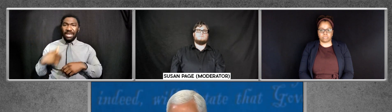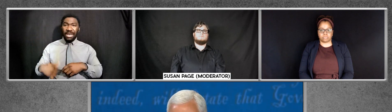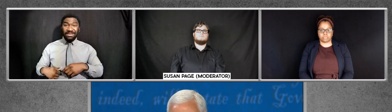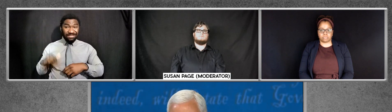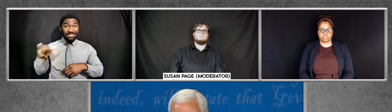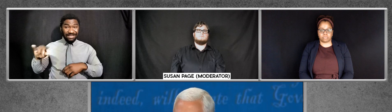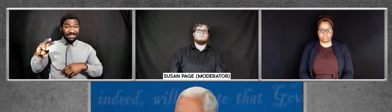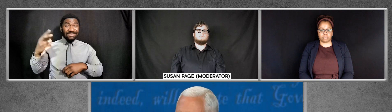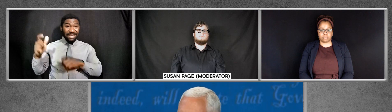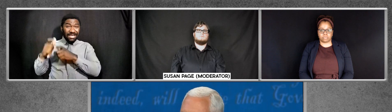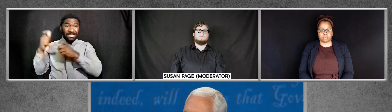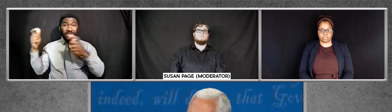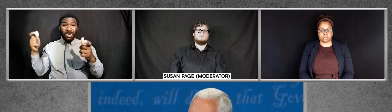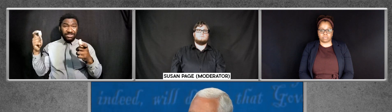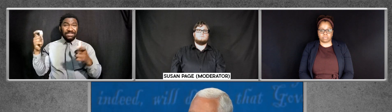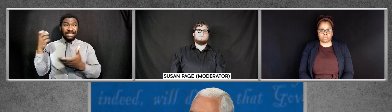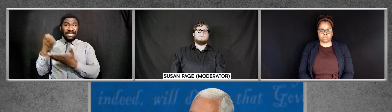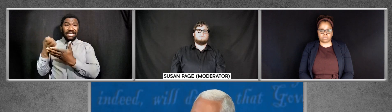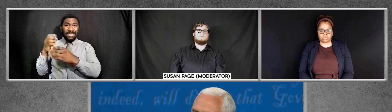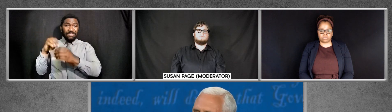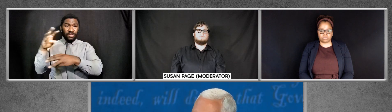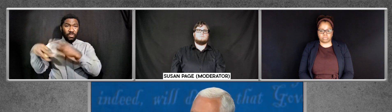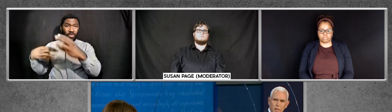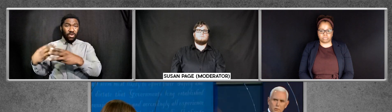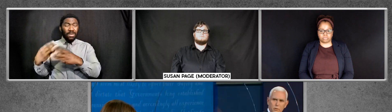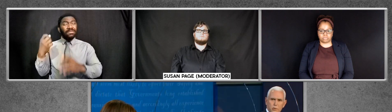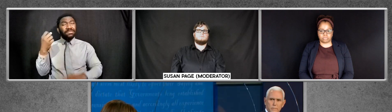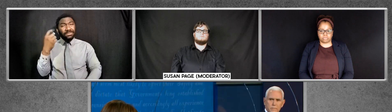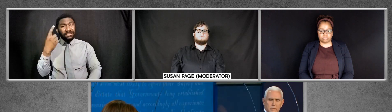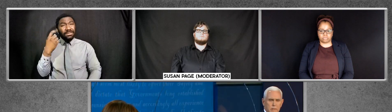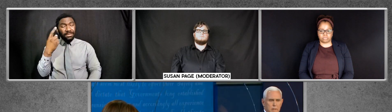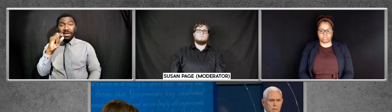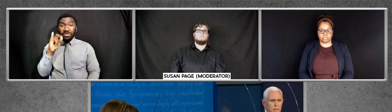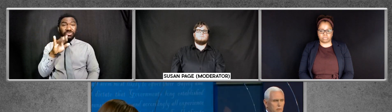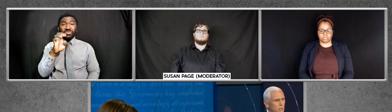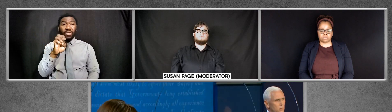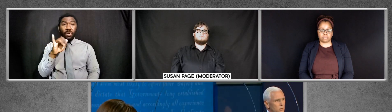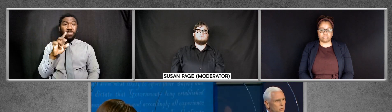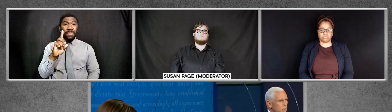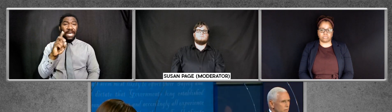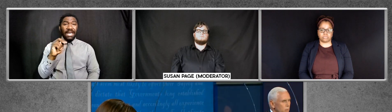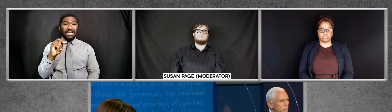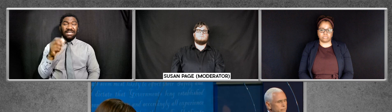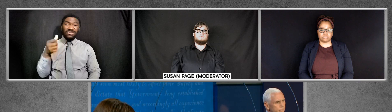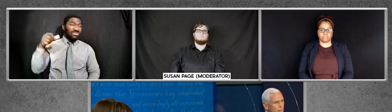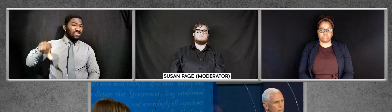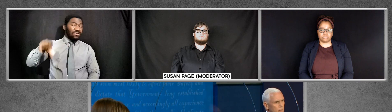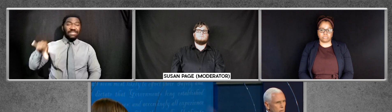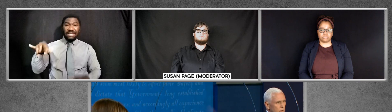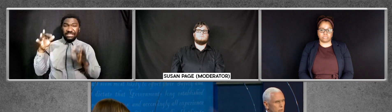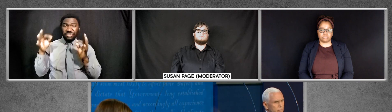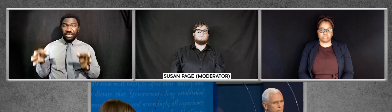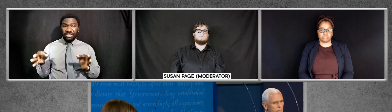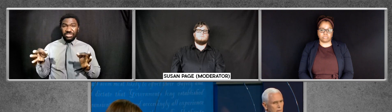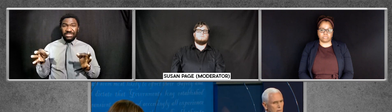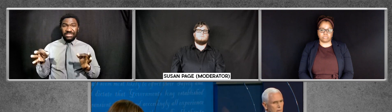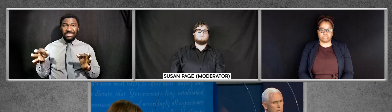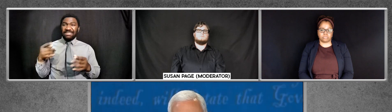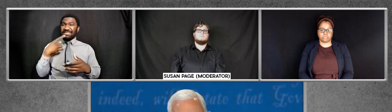Now, Senator Joe Biden opposed that decision. He said it was xenophobic and